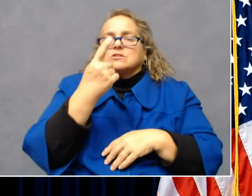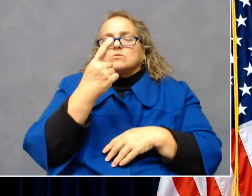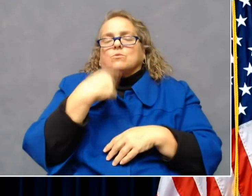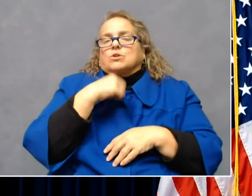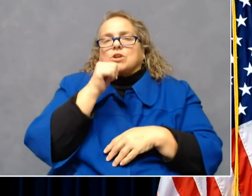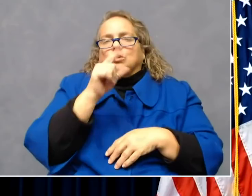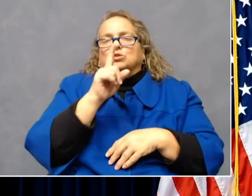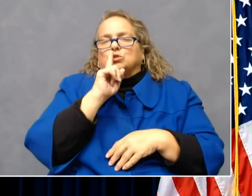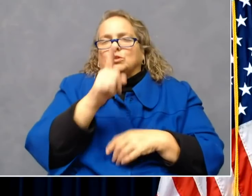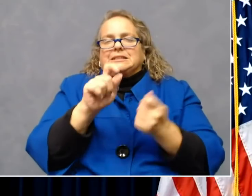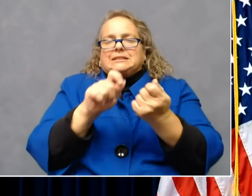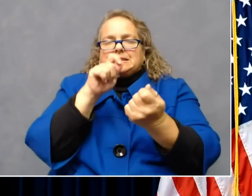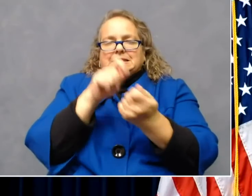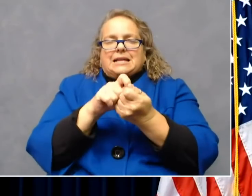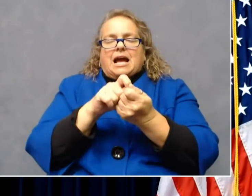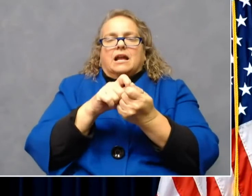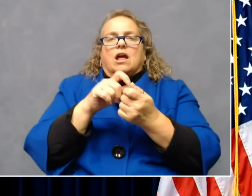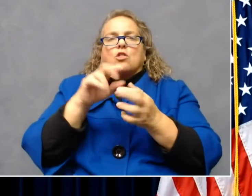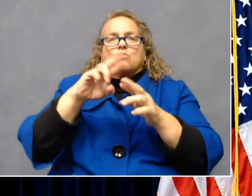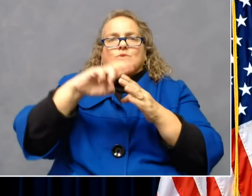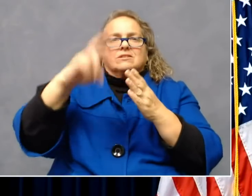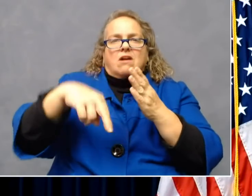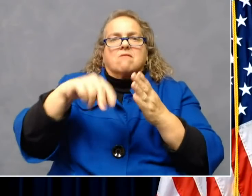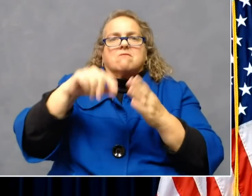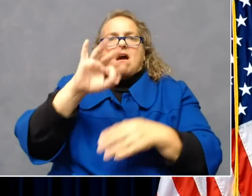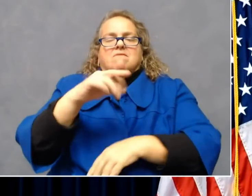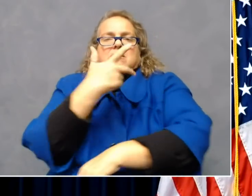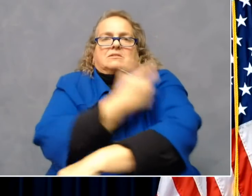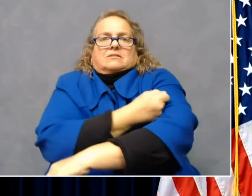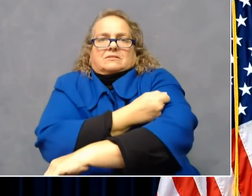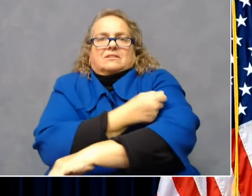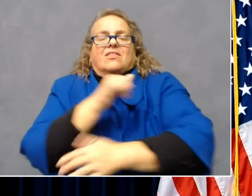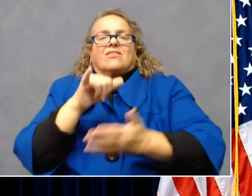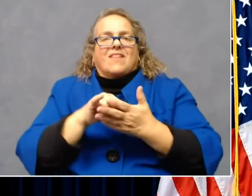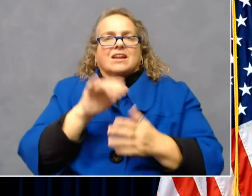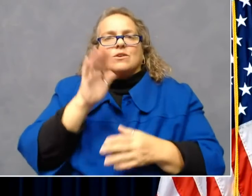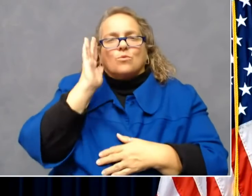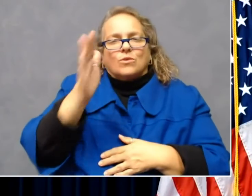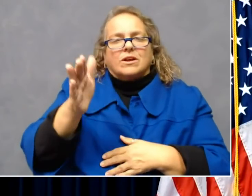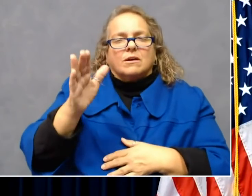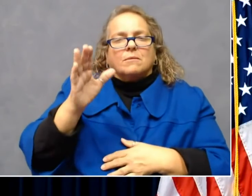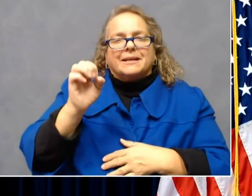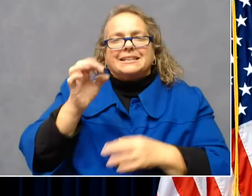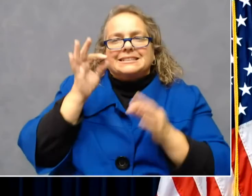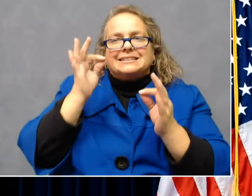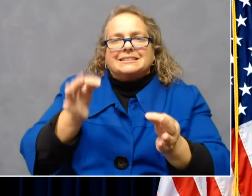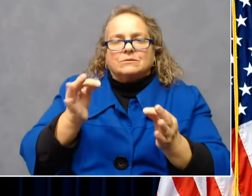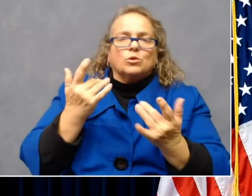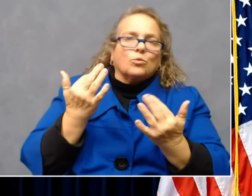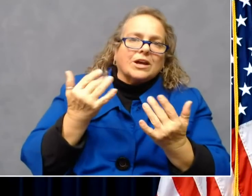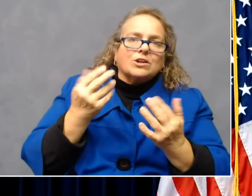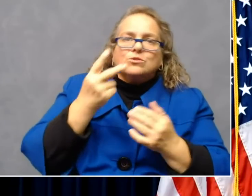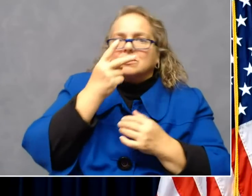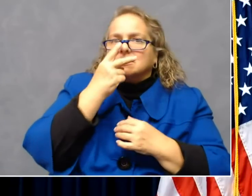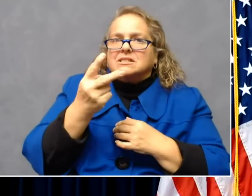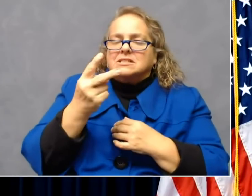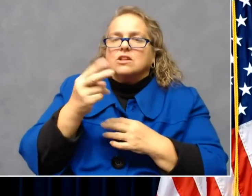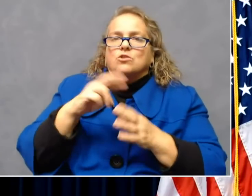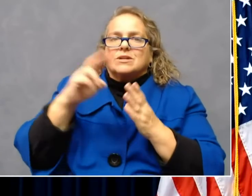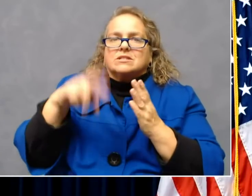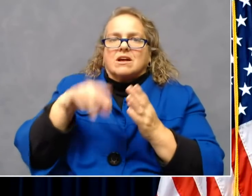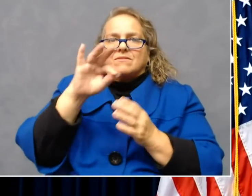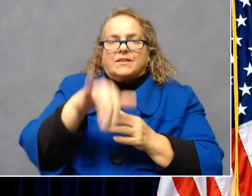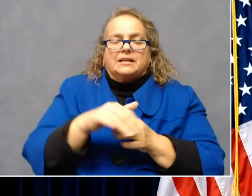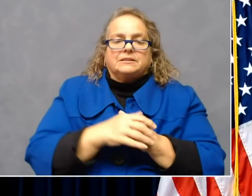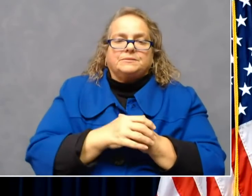you can spread it. So that is to be determined, and we are waiting to see. Sierra Henry, how